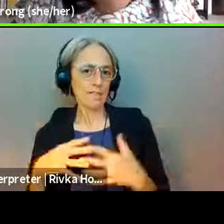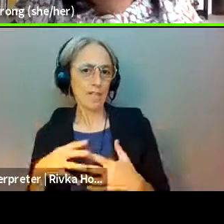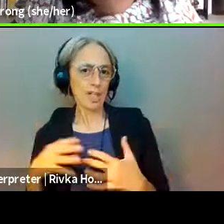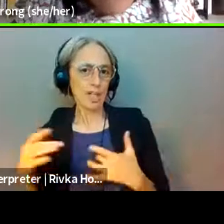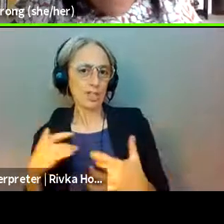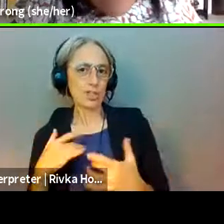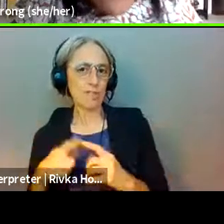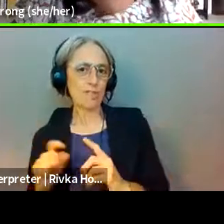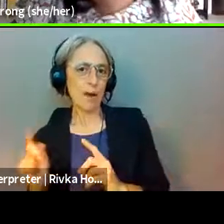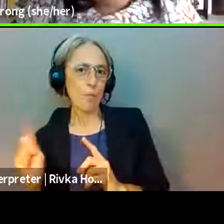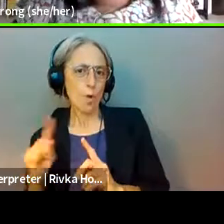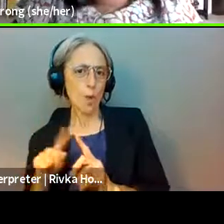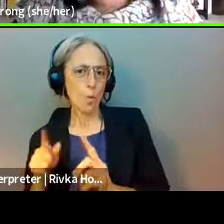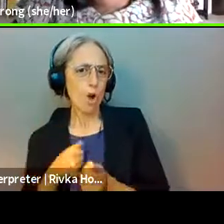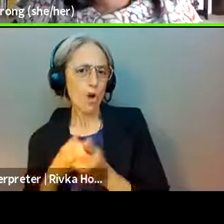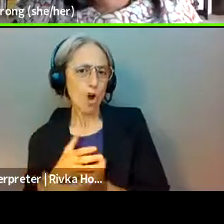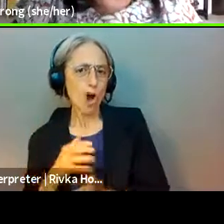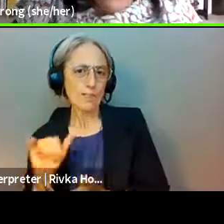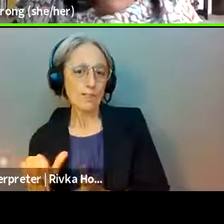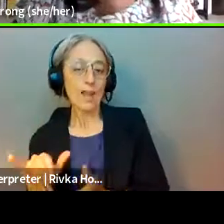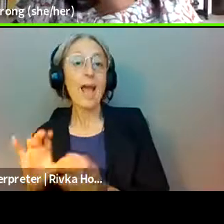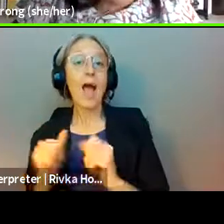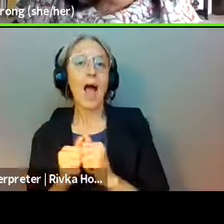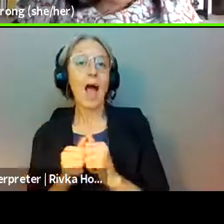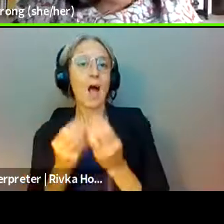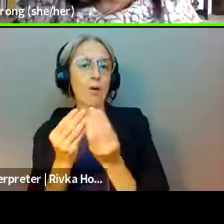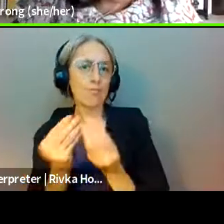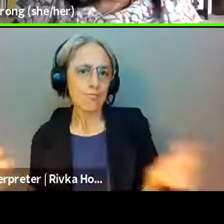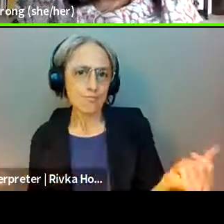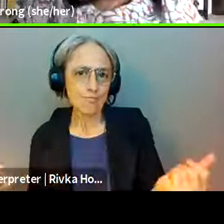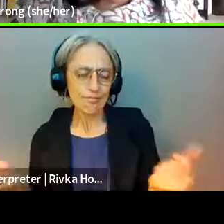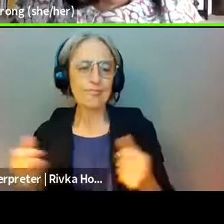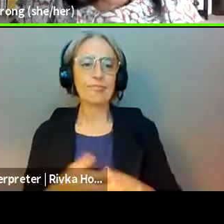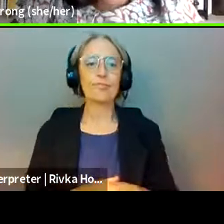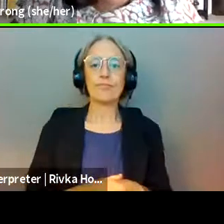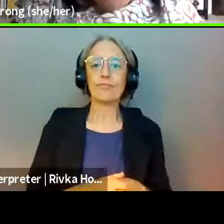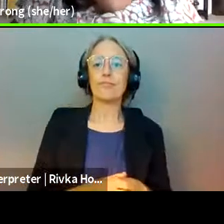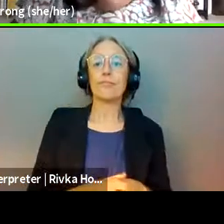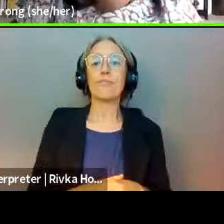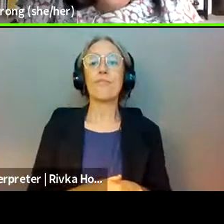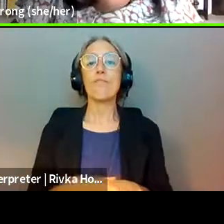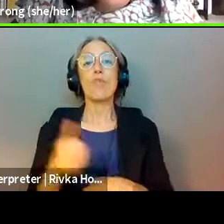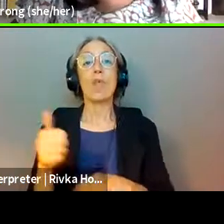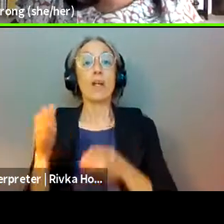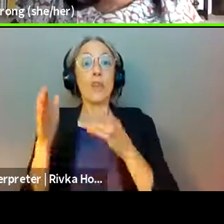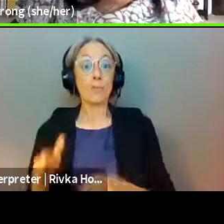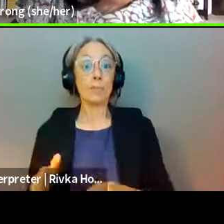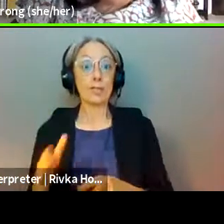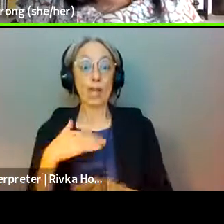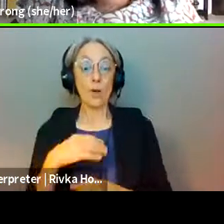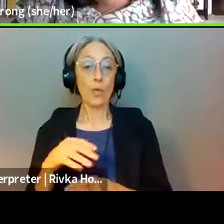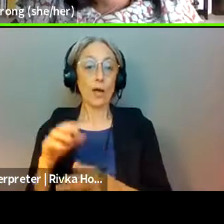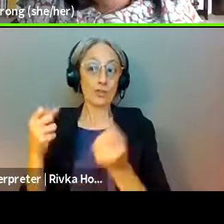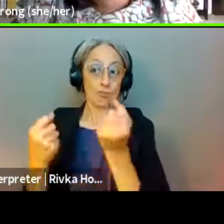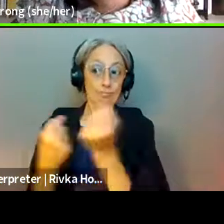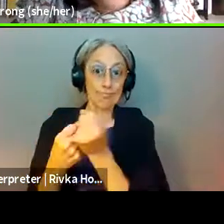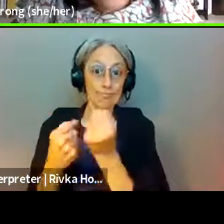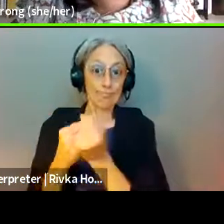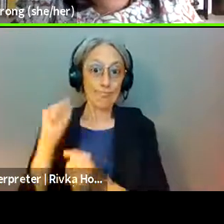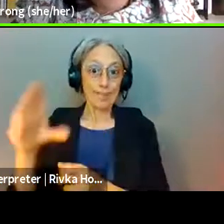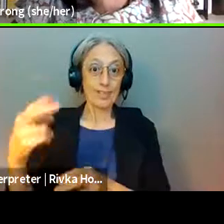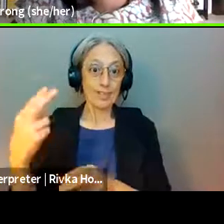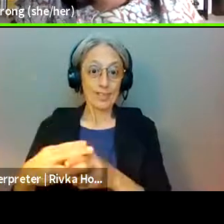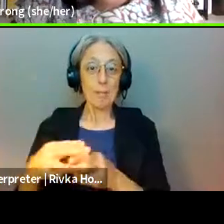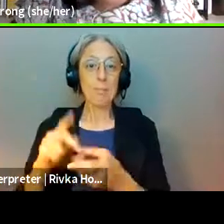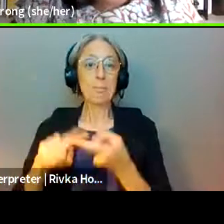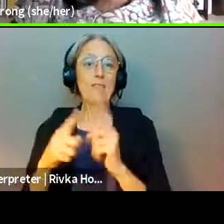we redress that. And so the other person that I wanted to just raise up in this conversation is my friend and comrade,